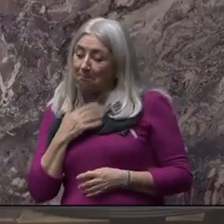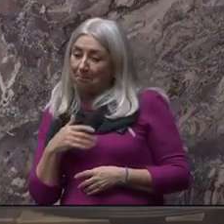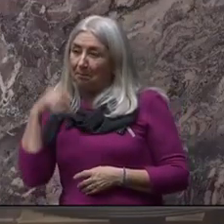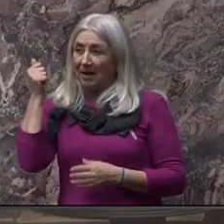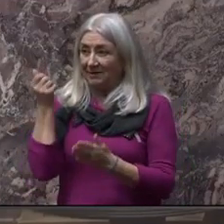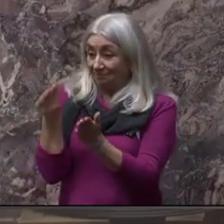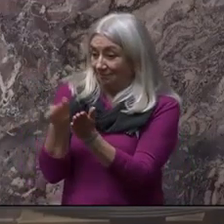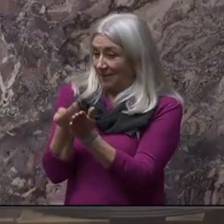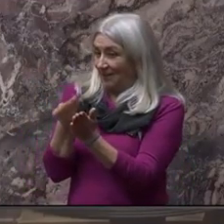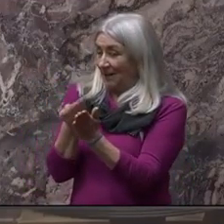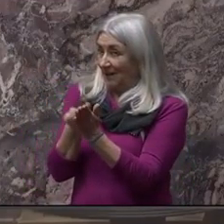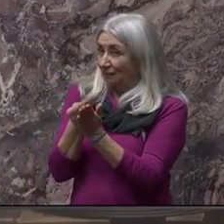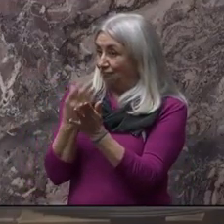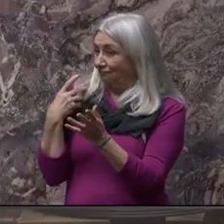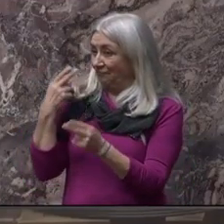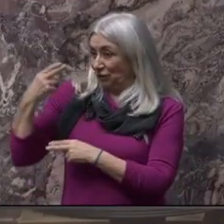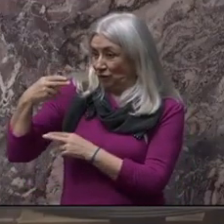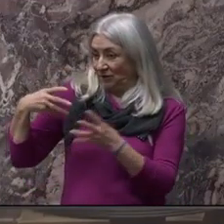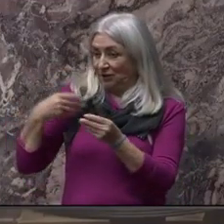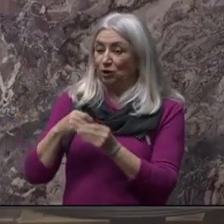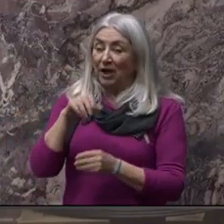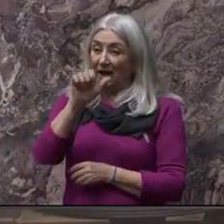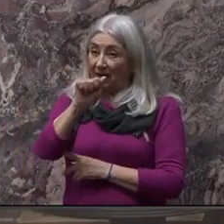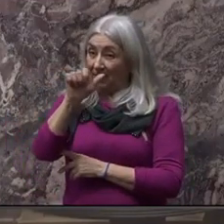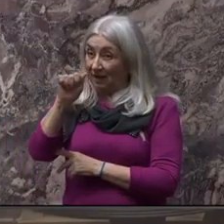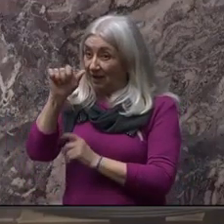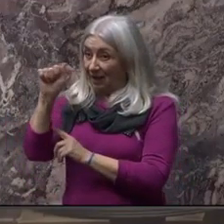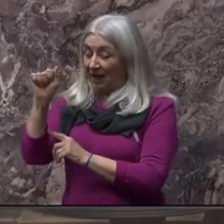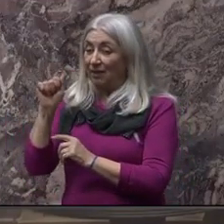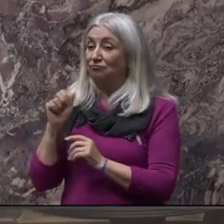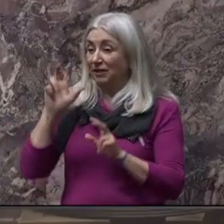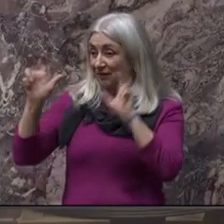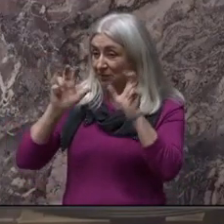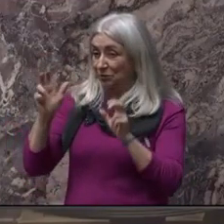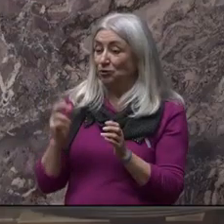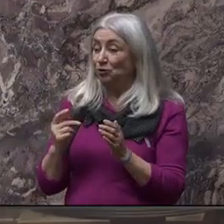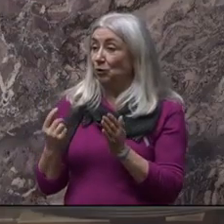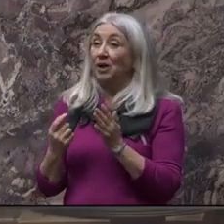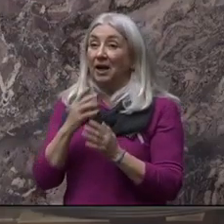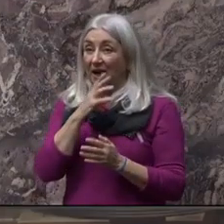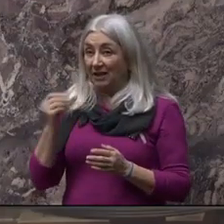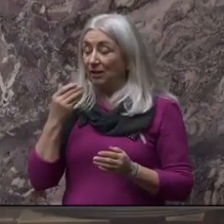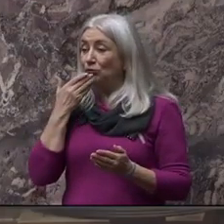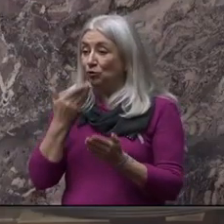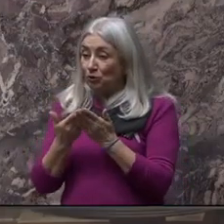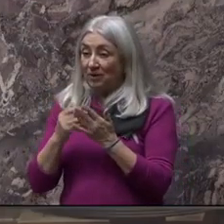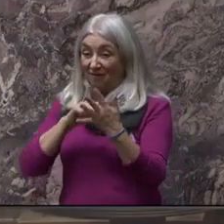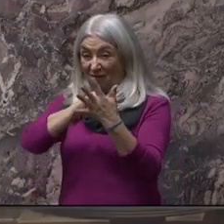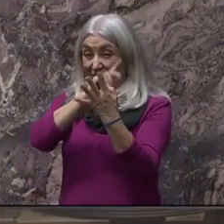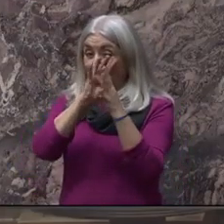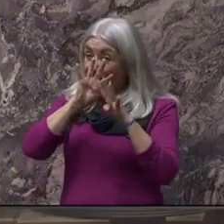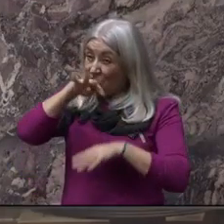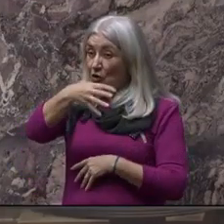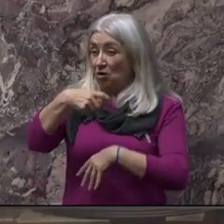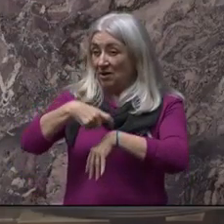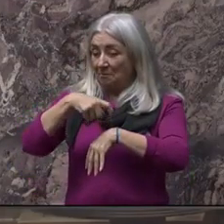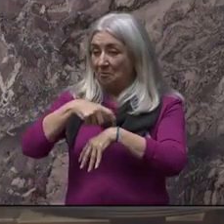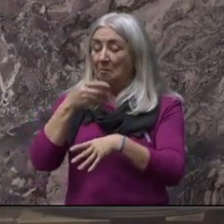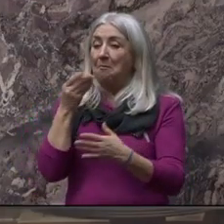fiscal record, with a AAA credit rating and 4 consecutive balanced budget, with a 5th coming next